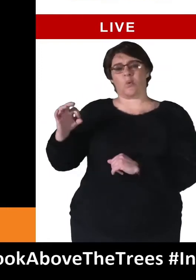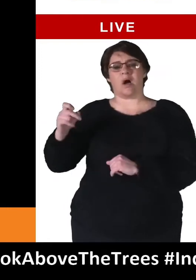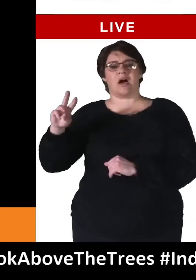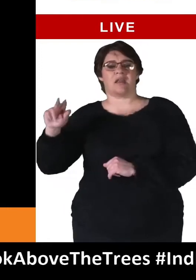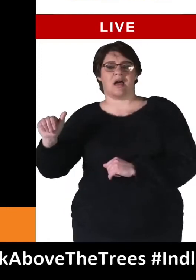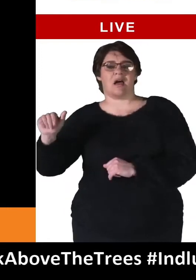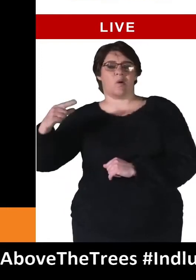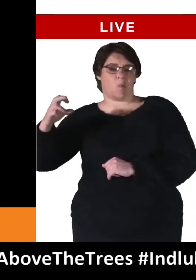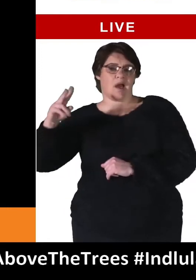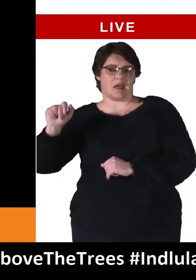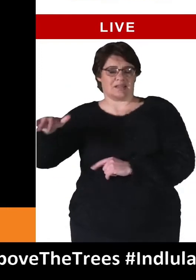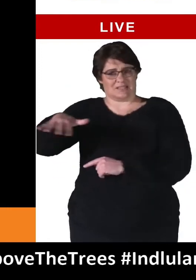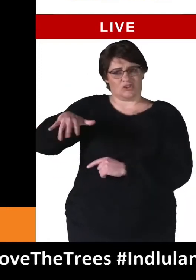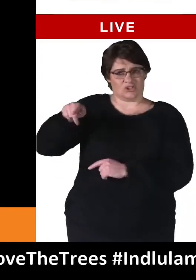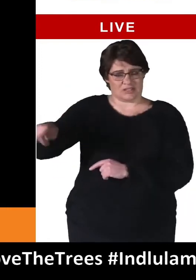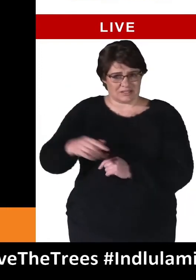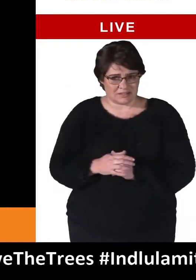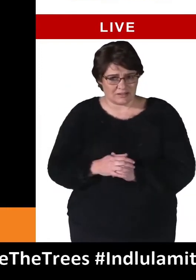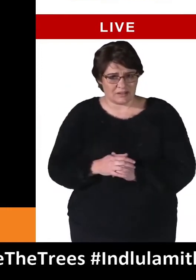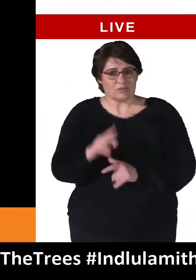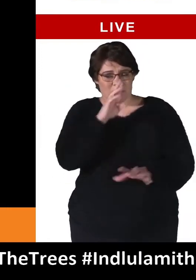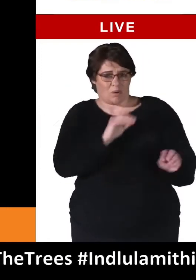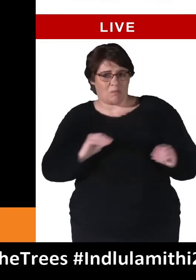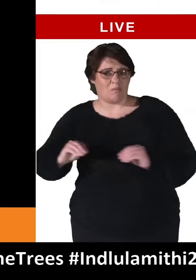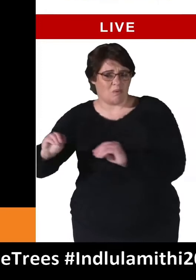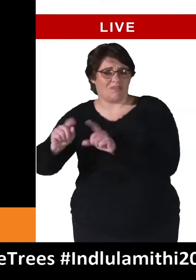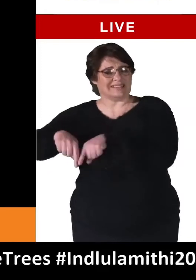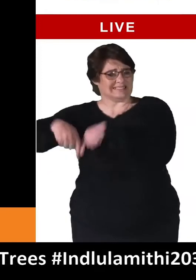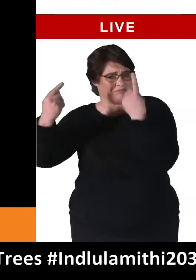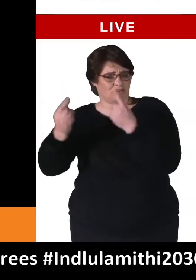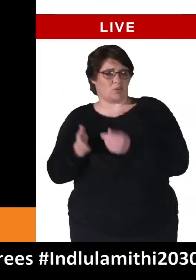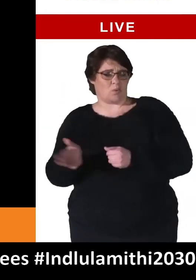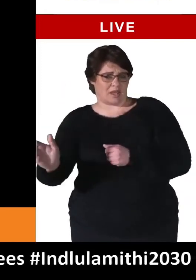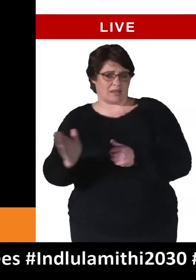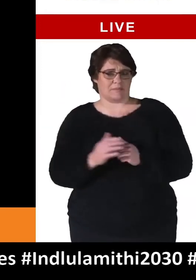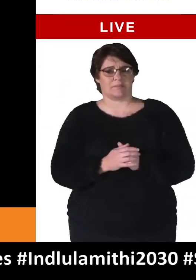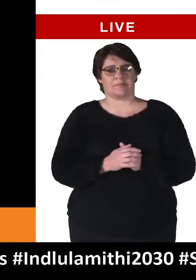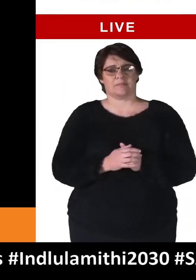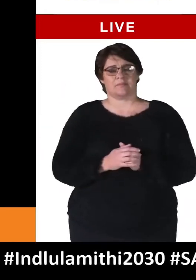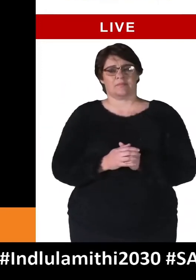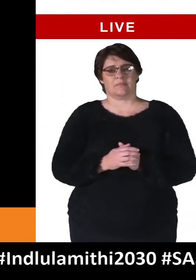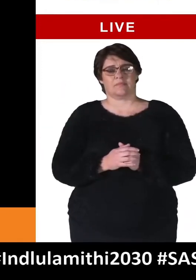and will need to work hard to compact, to move in a different direction.